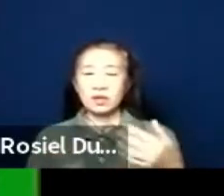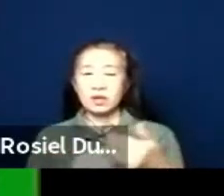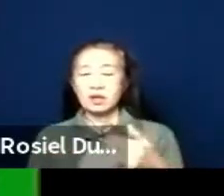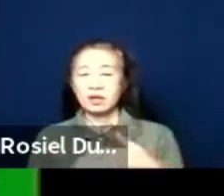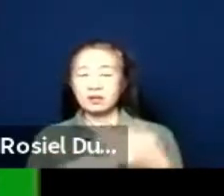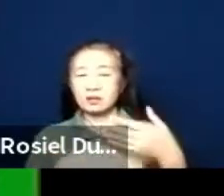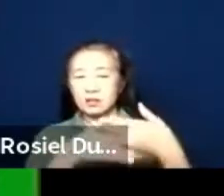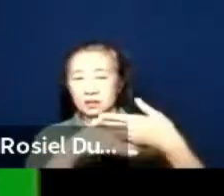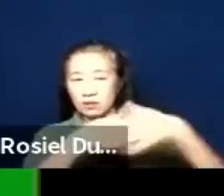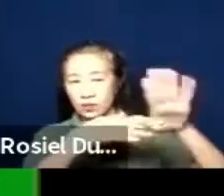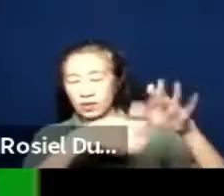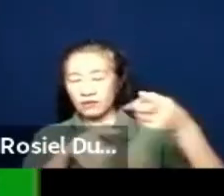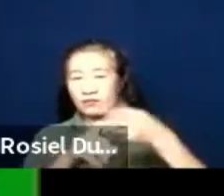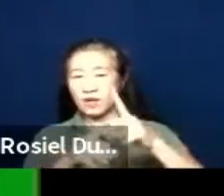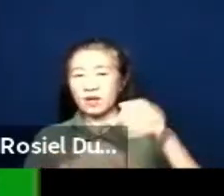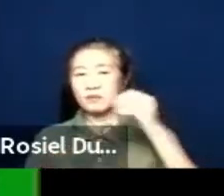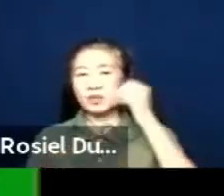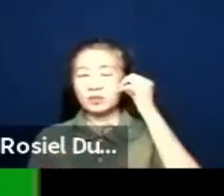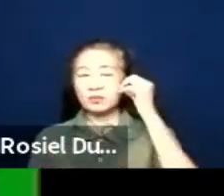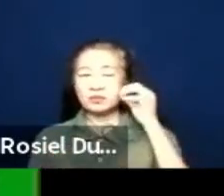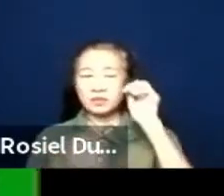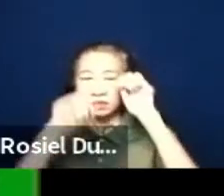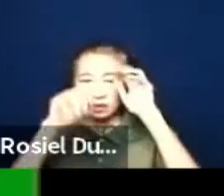home. Okay, you need to survive in 3 days.